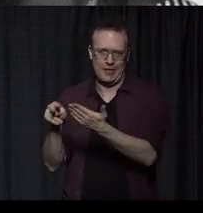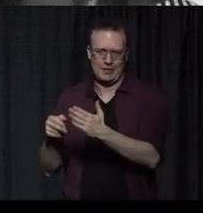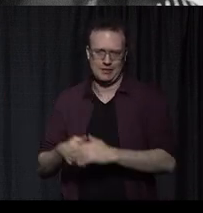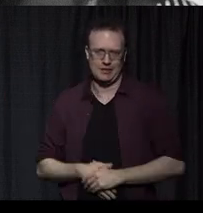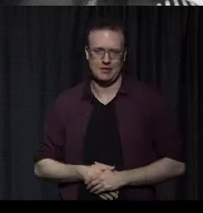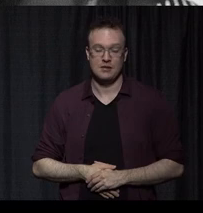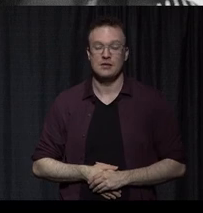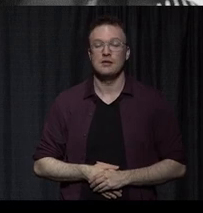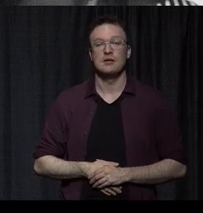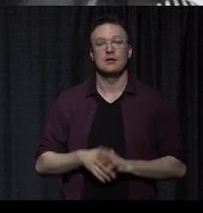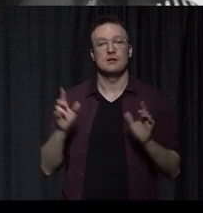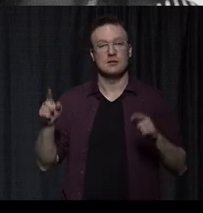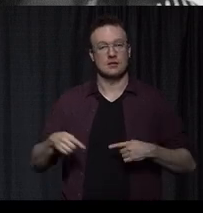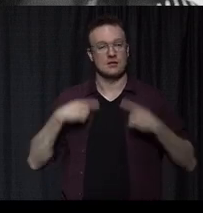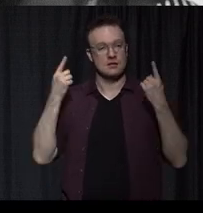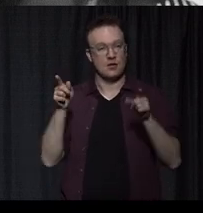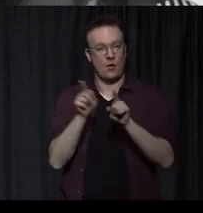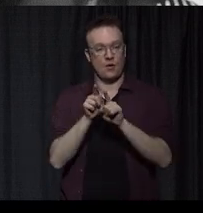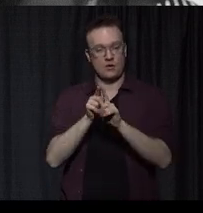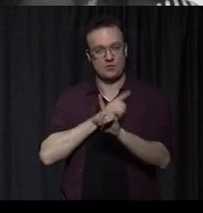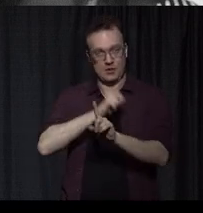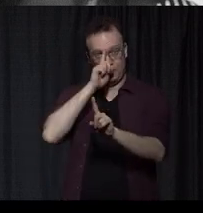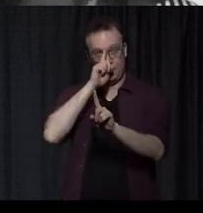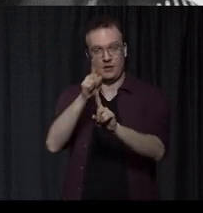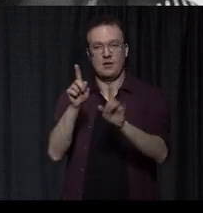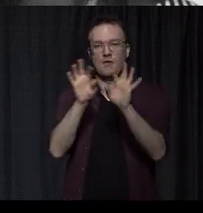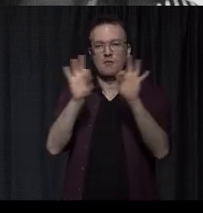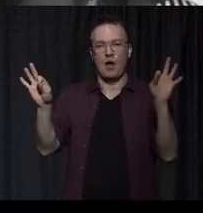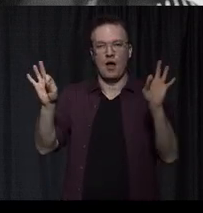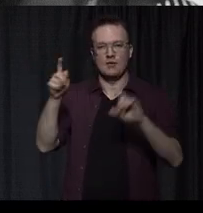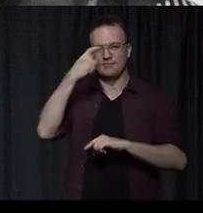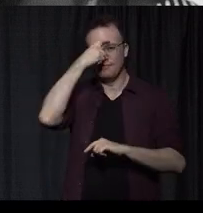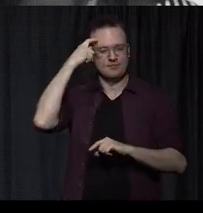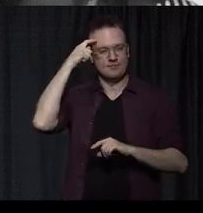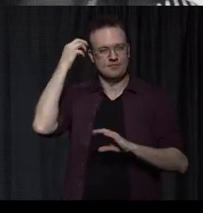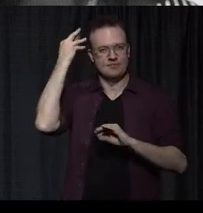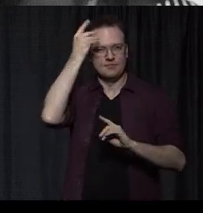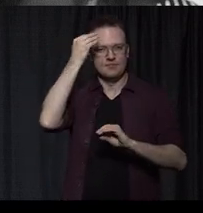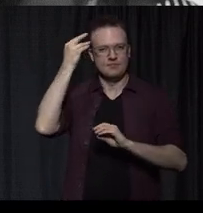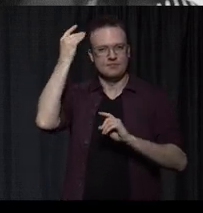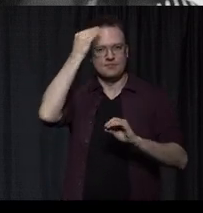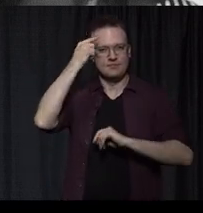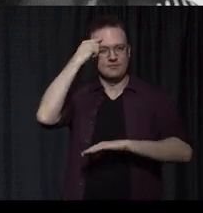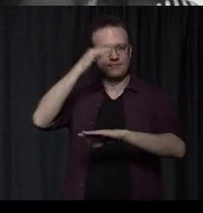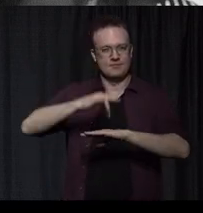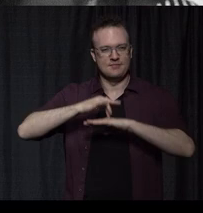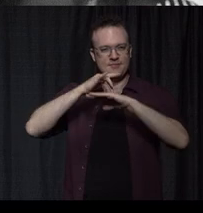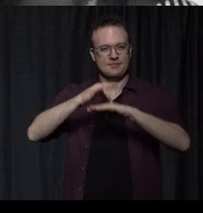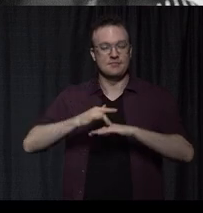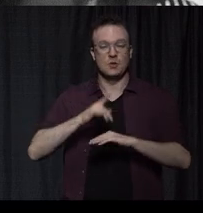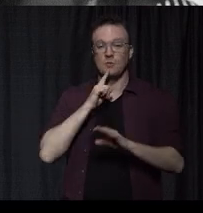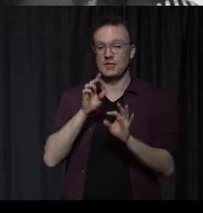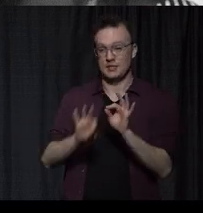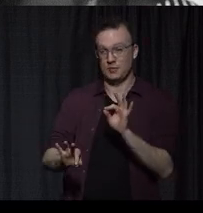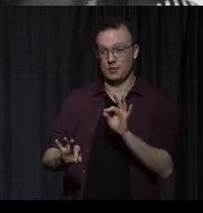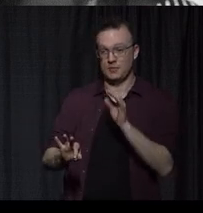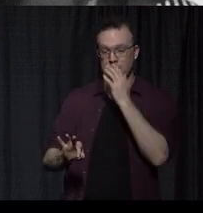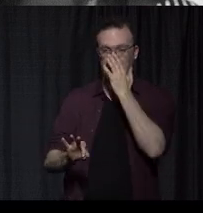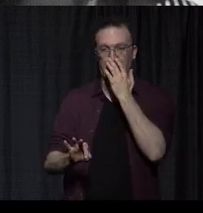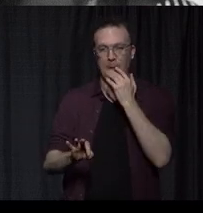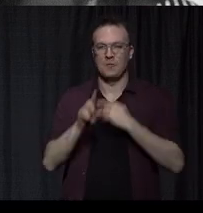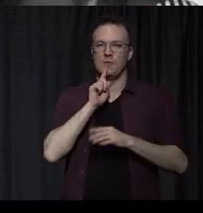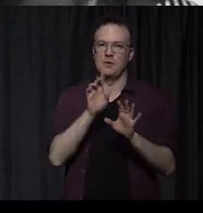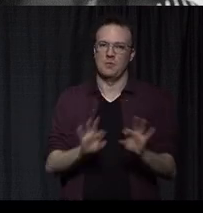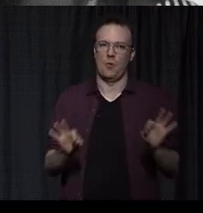Along the way, I've also developed a mantra that keeps me grounded at all times. It's pretty simple, but